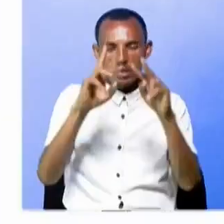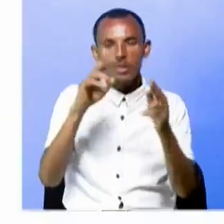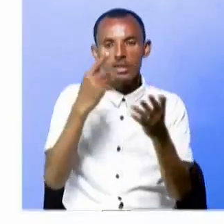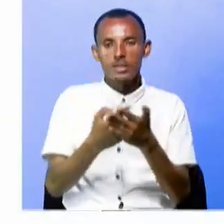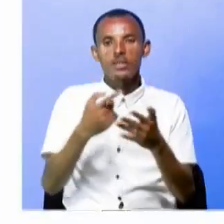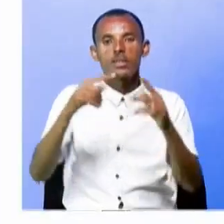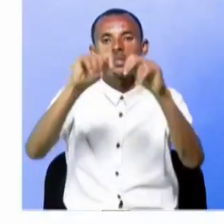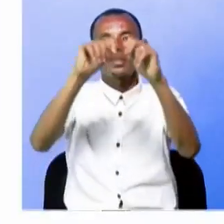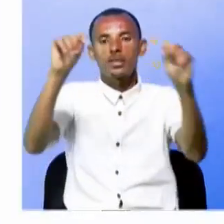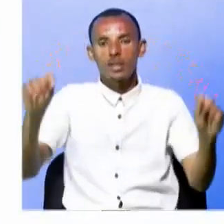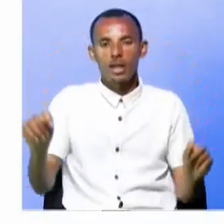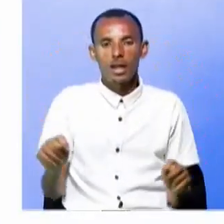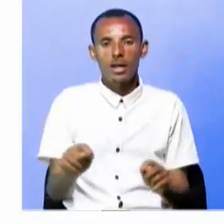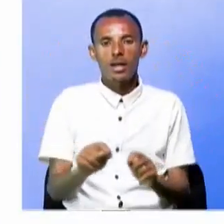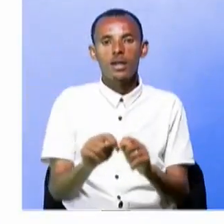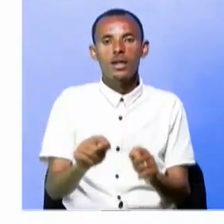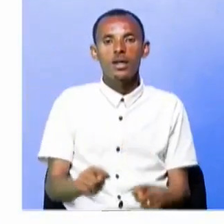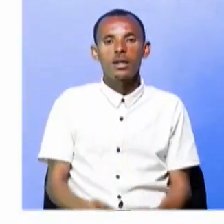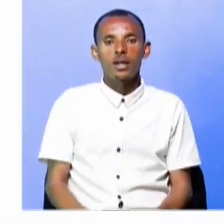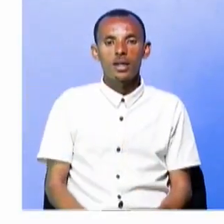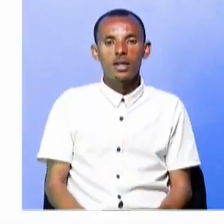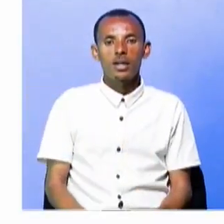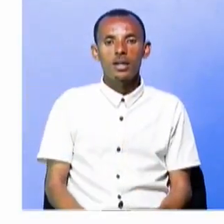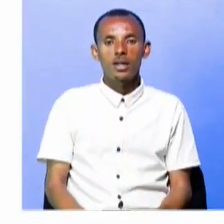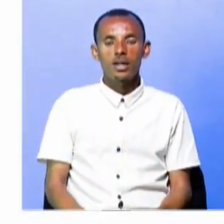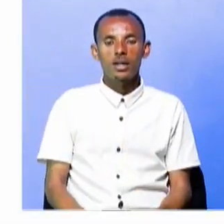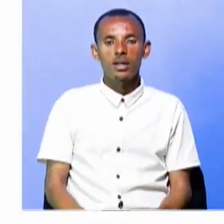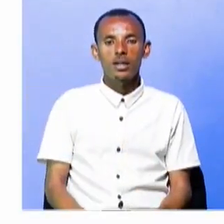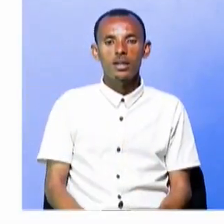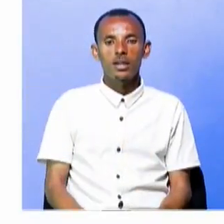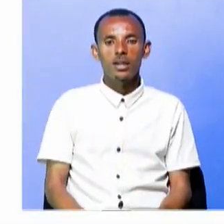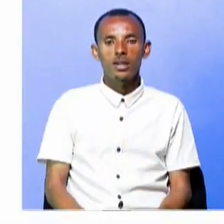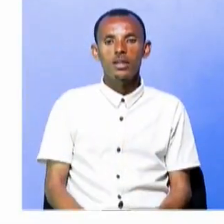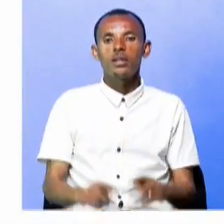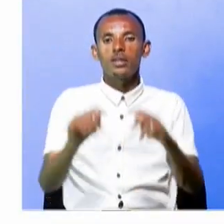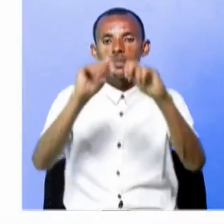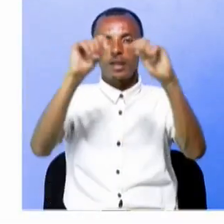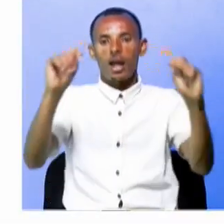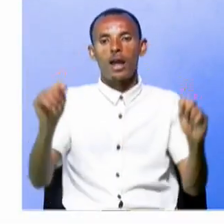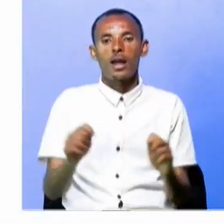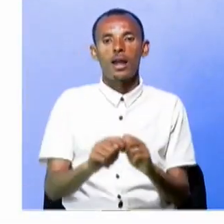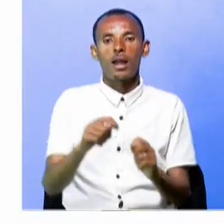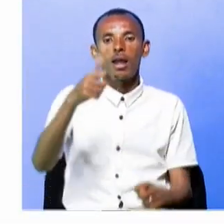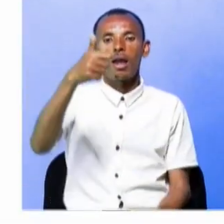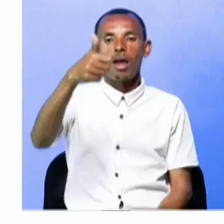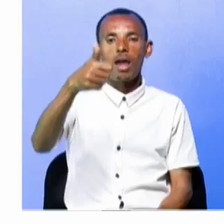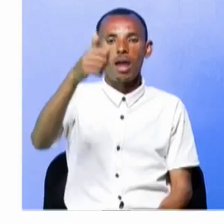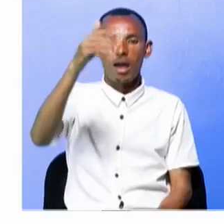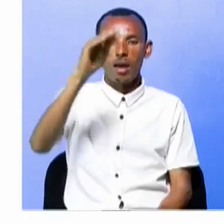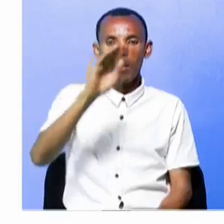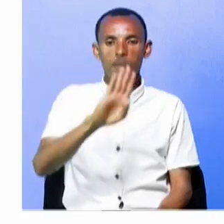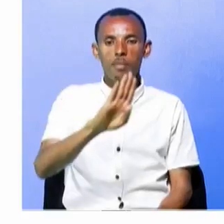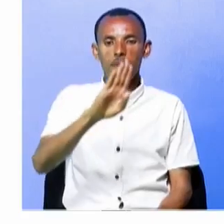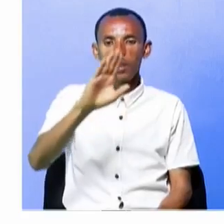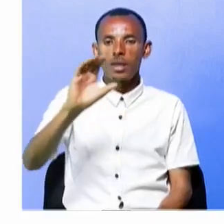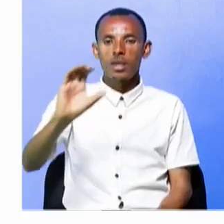triangle. Consider this triangle. Triangle A, B,